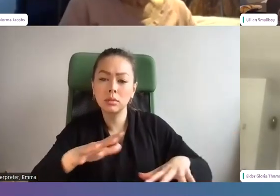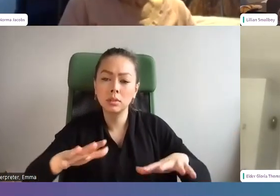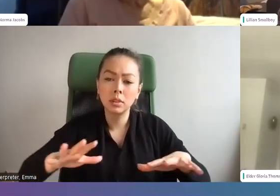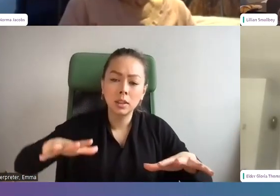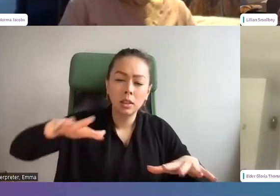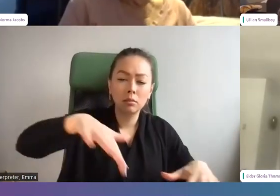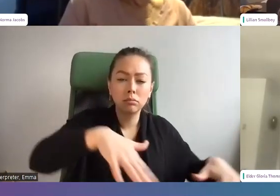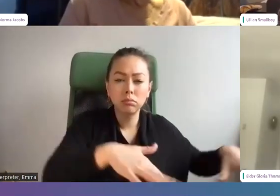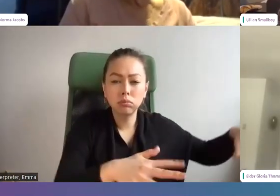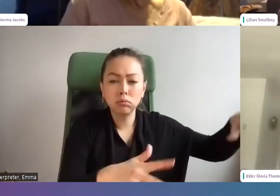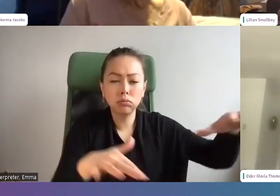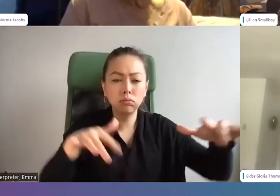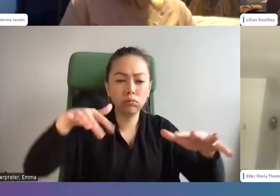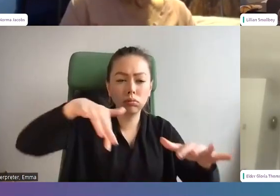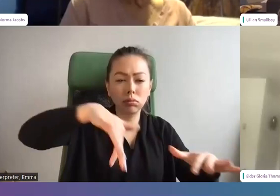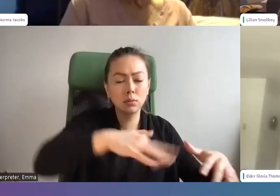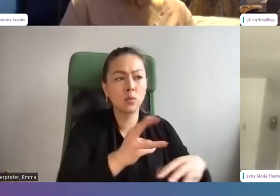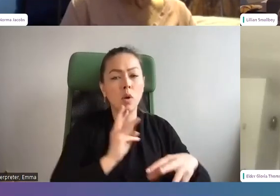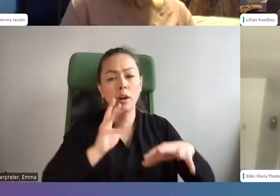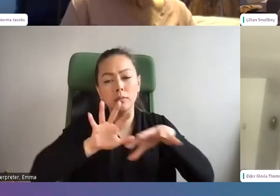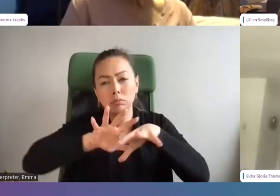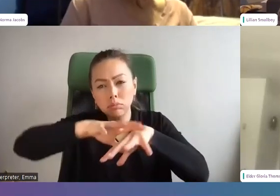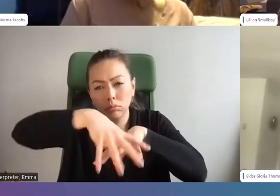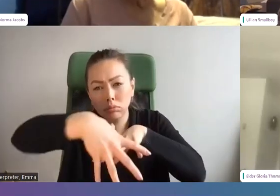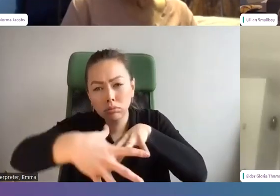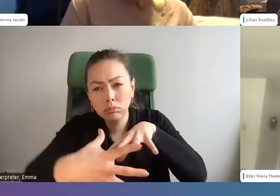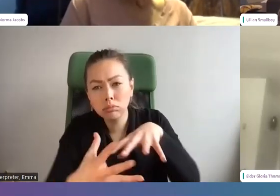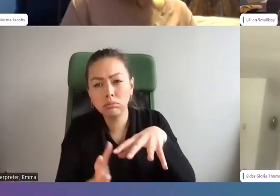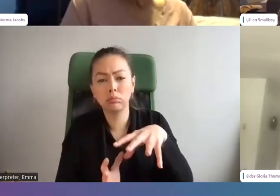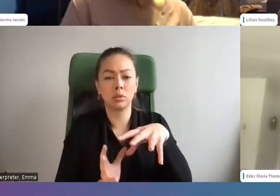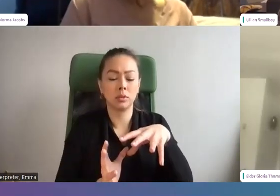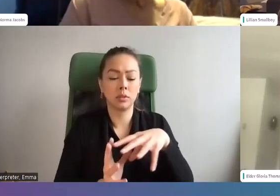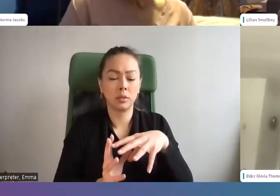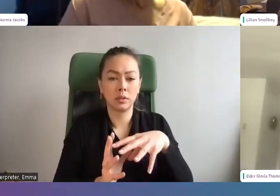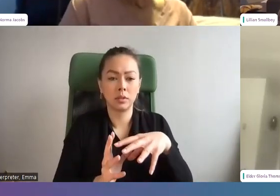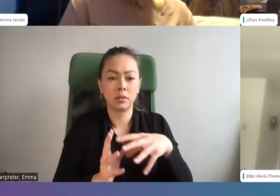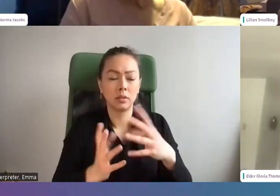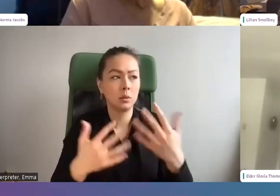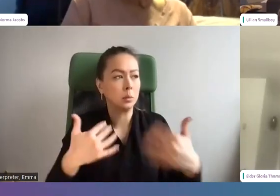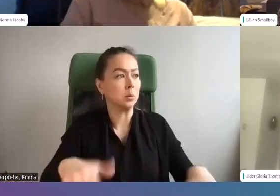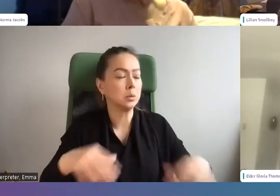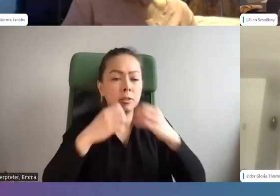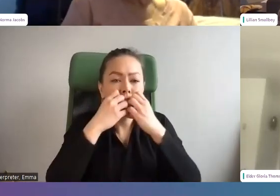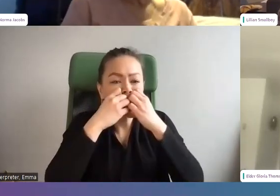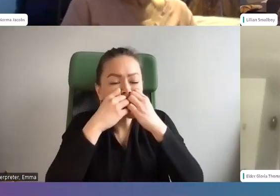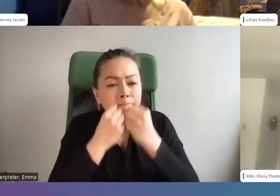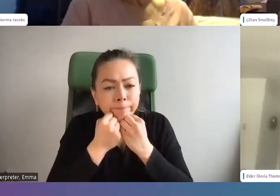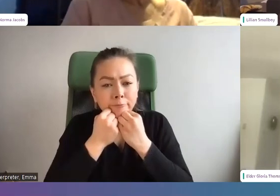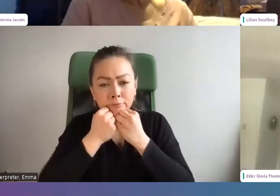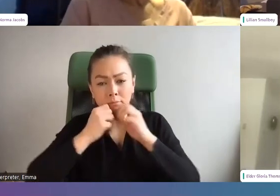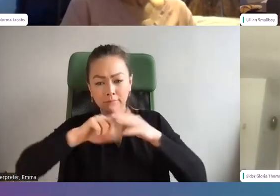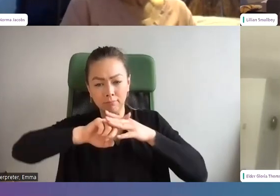know, and water is so important in the beginnings of life, because without water, we wouldn't be able to